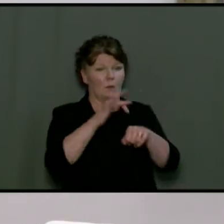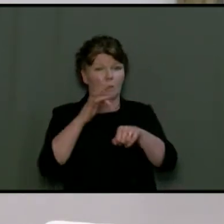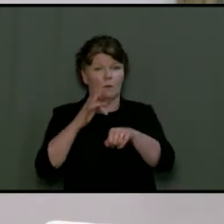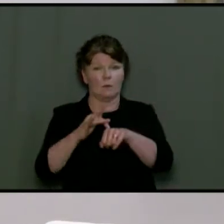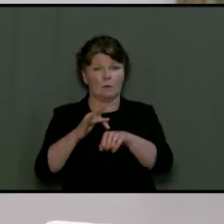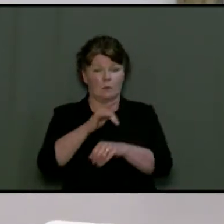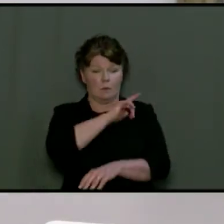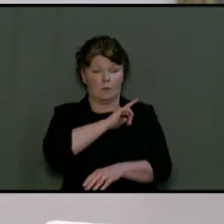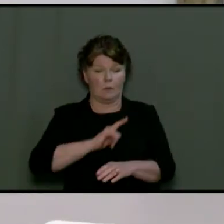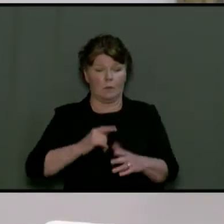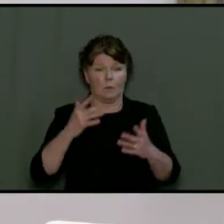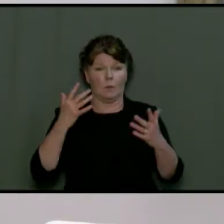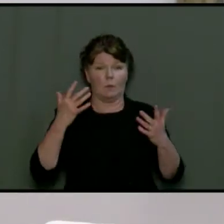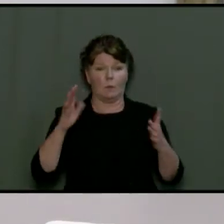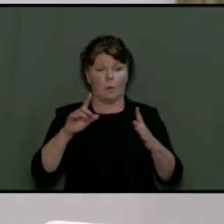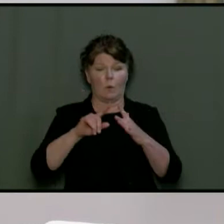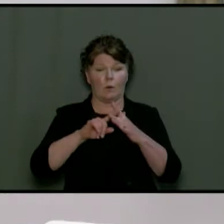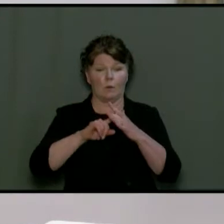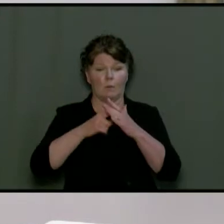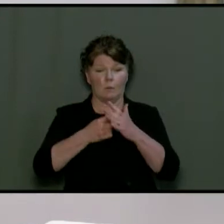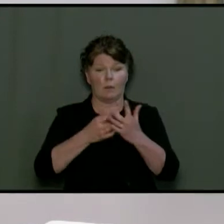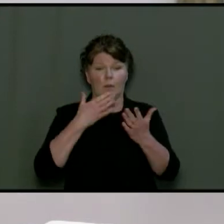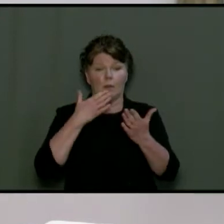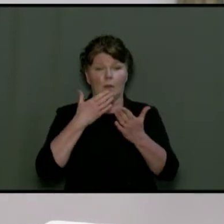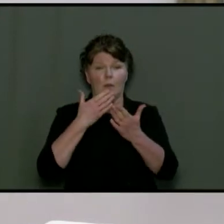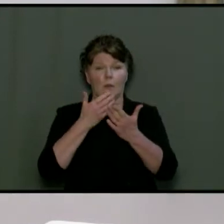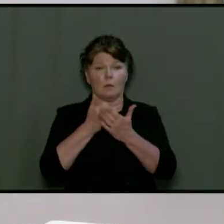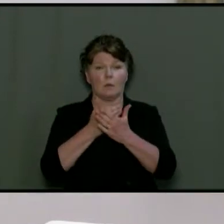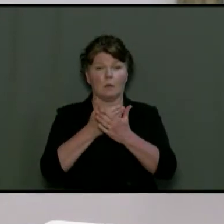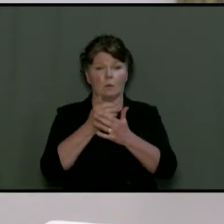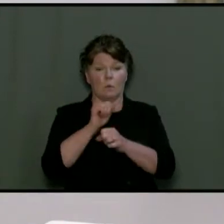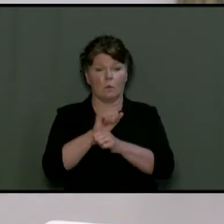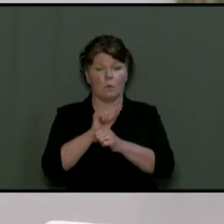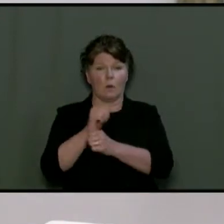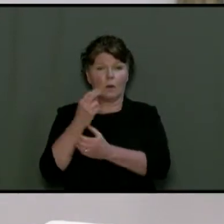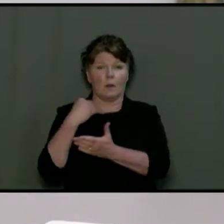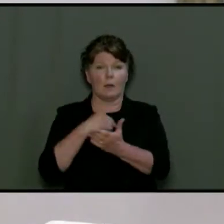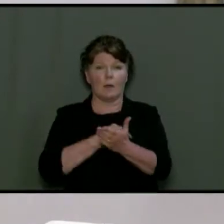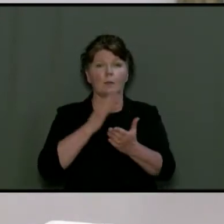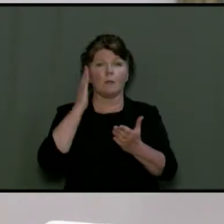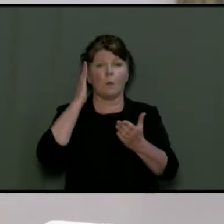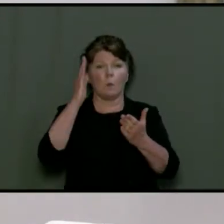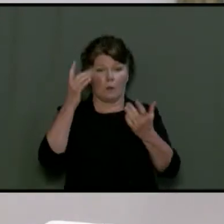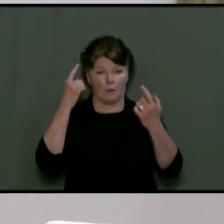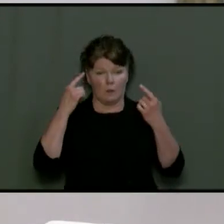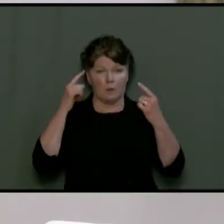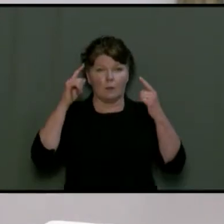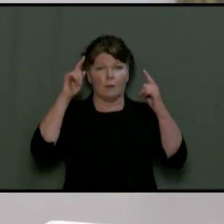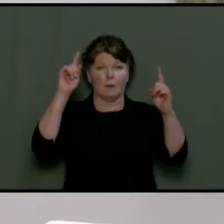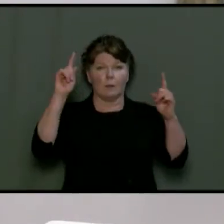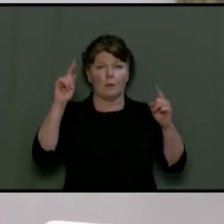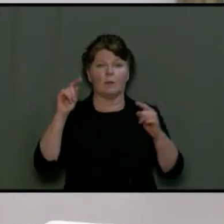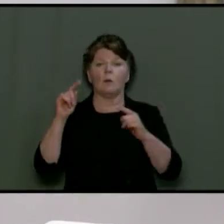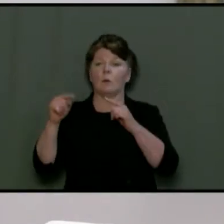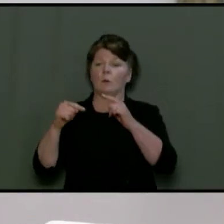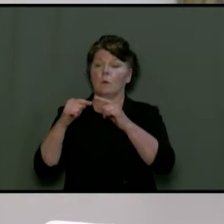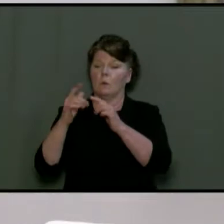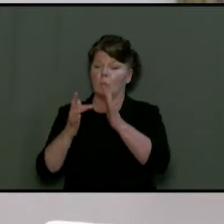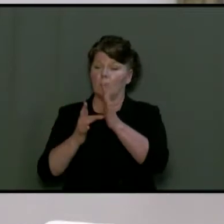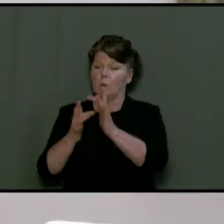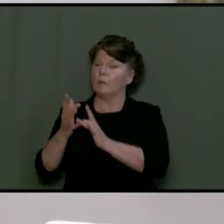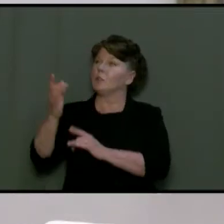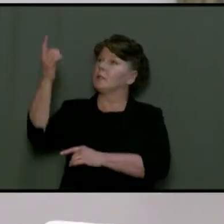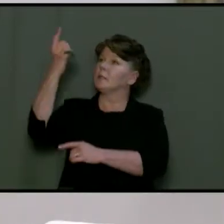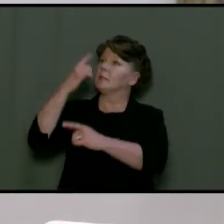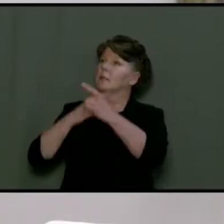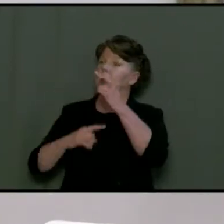Spirit. May the Lord, who has begun this good work in us, bring it to completion in the